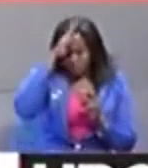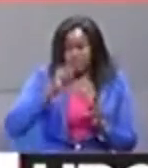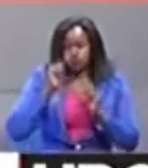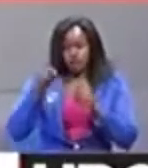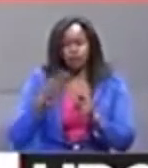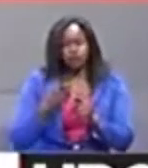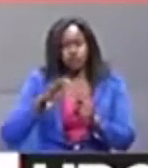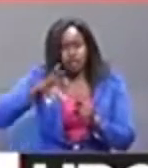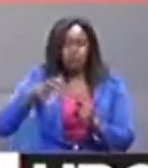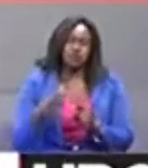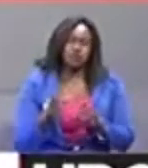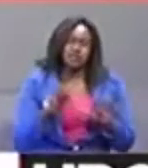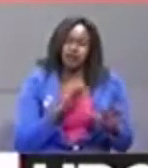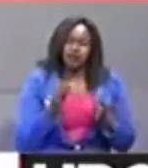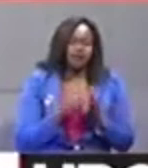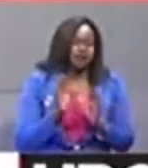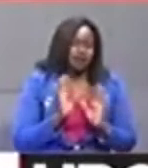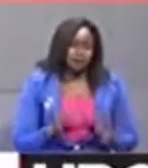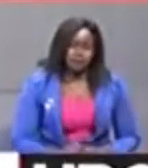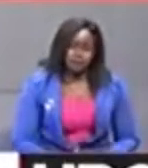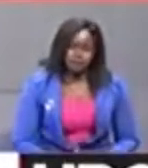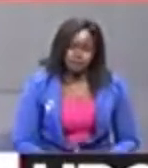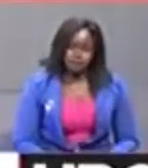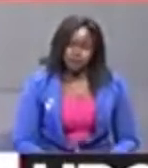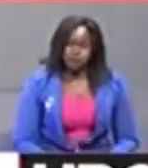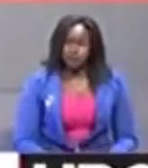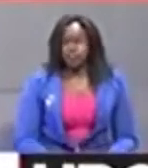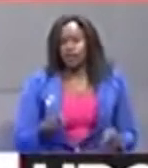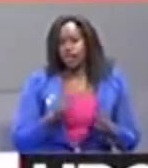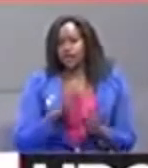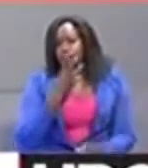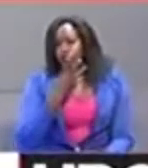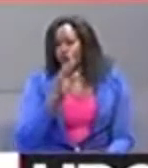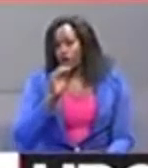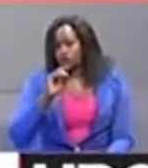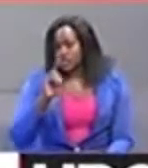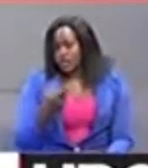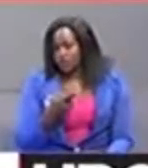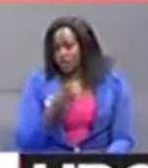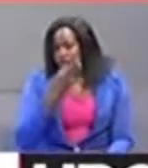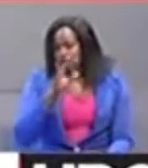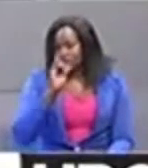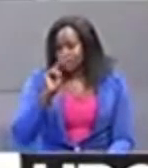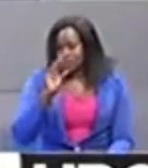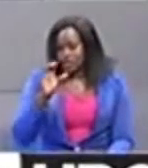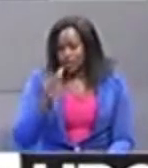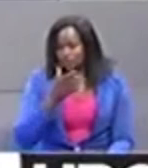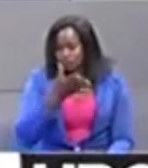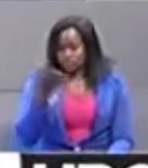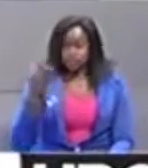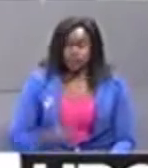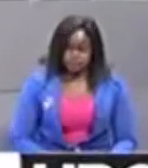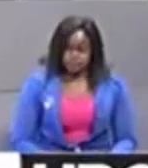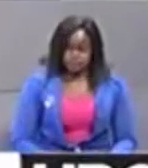progressive institutions will not only support over 400,000 FINCA customers and businesses. Paul